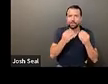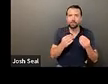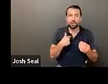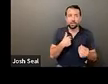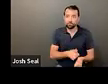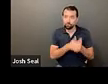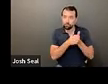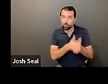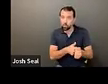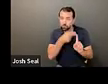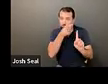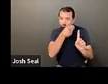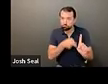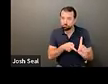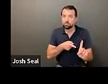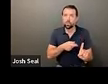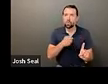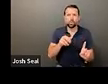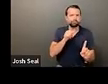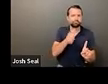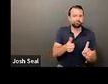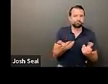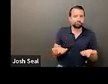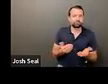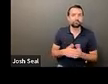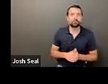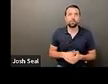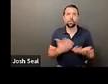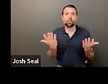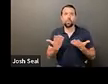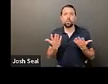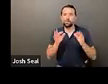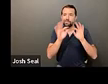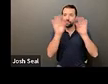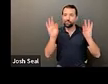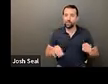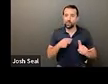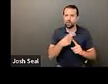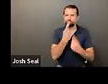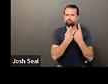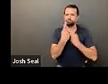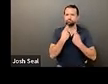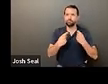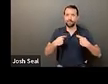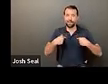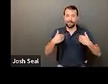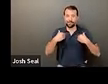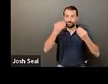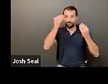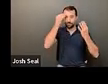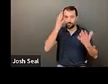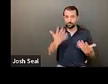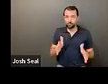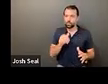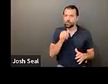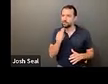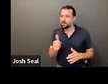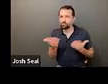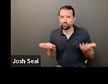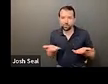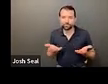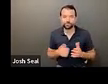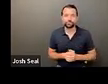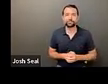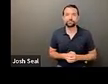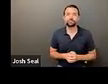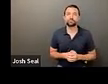directions? Do I have the information that those directions are asking me to consider? Okay. And then number two,